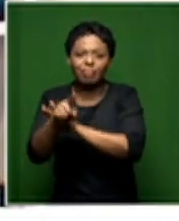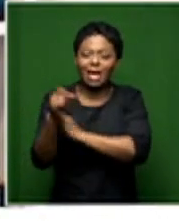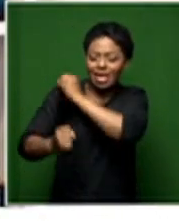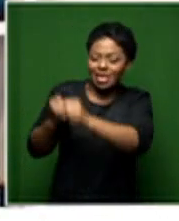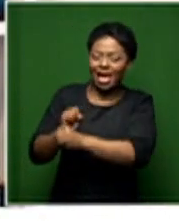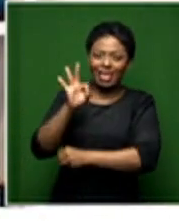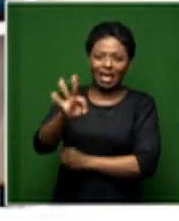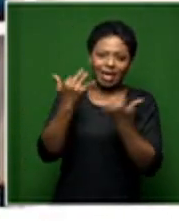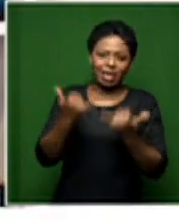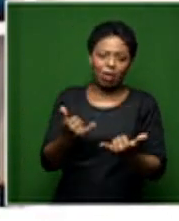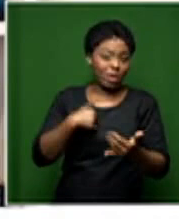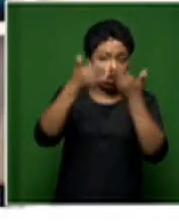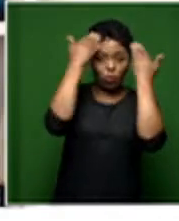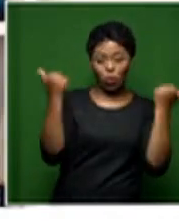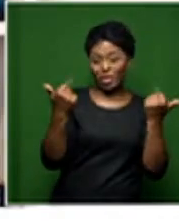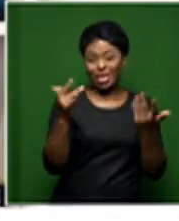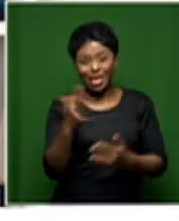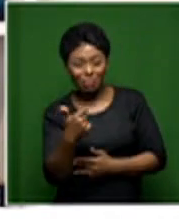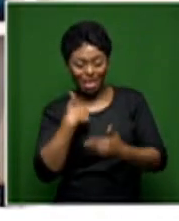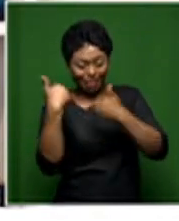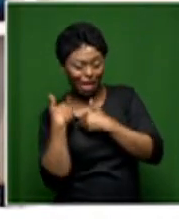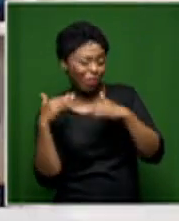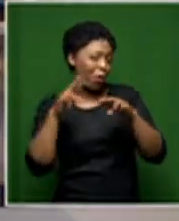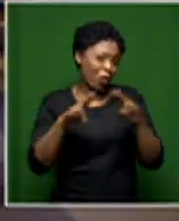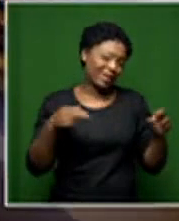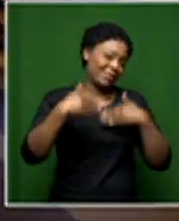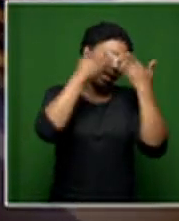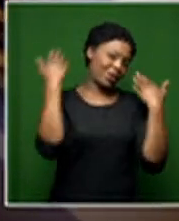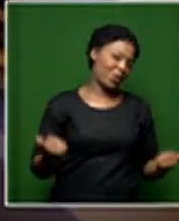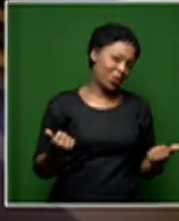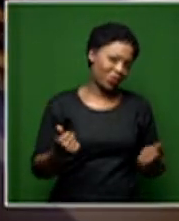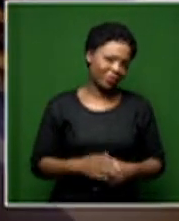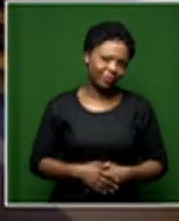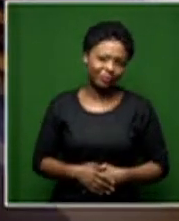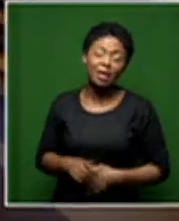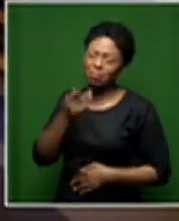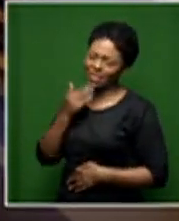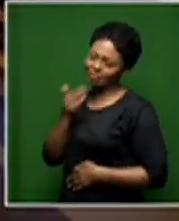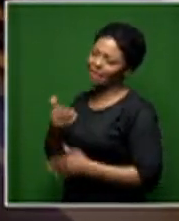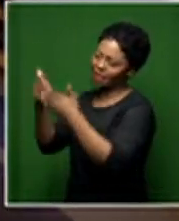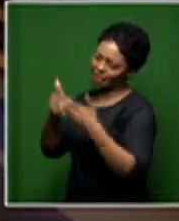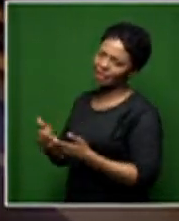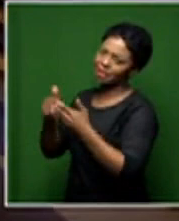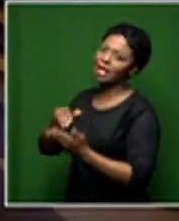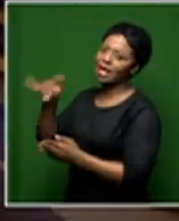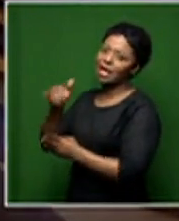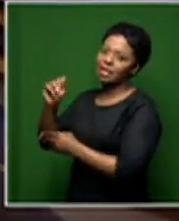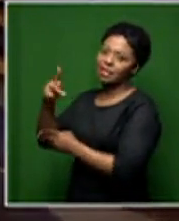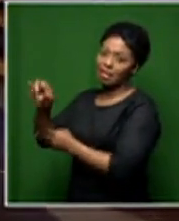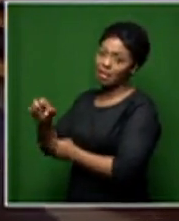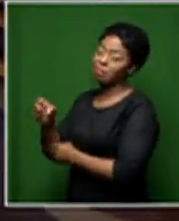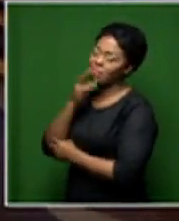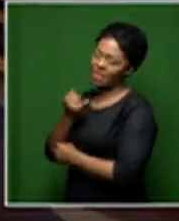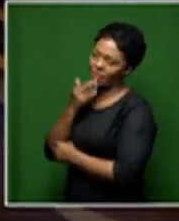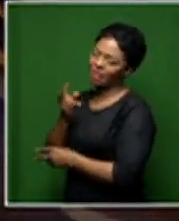never really know if I'm safe. I will not take that chance at the moment. Do take it, Jackie, hey? And thank you. It really is tough out there.